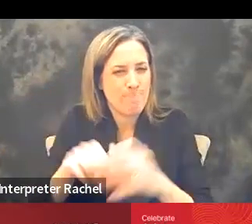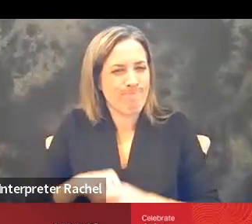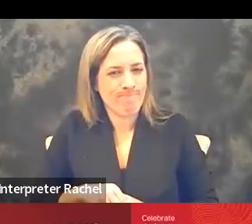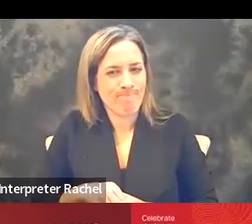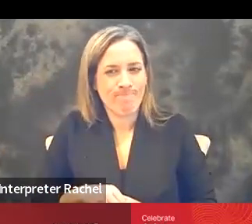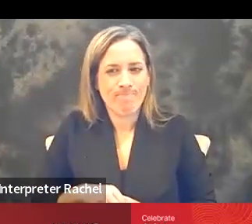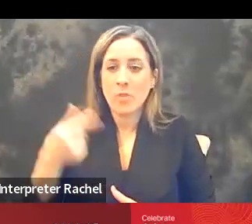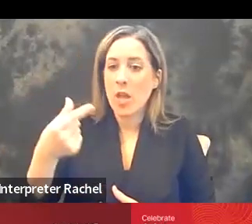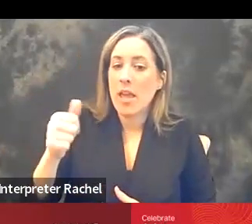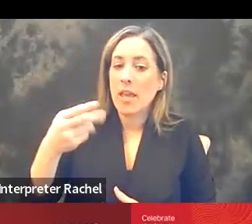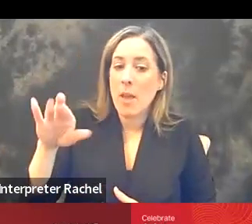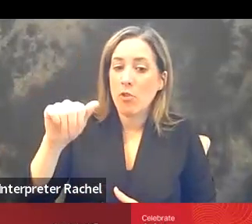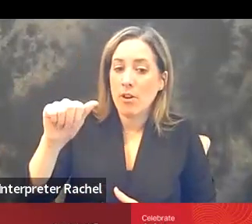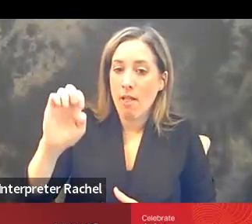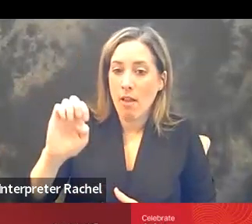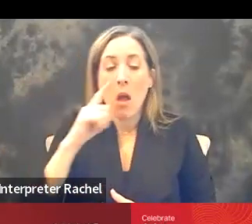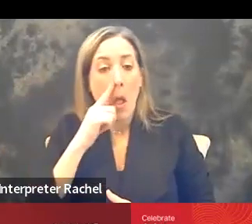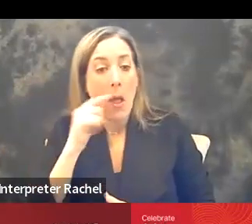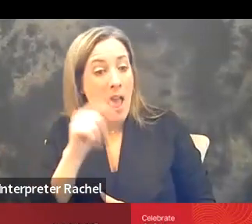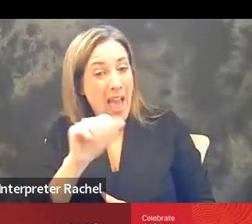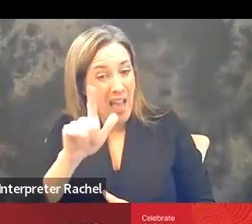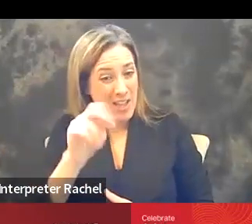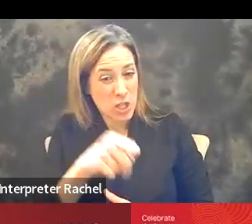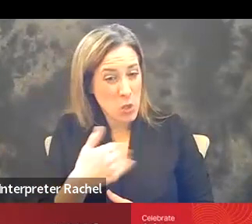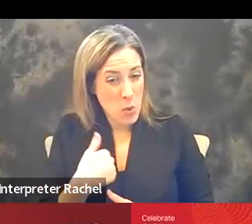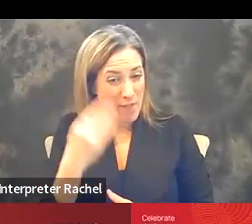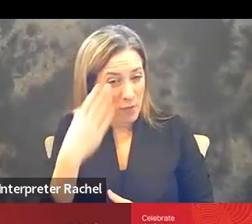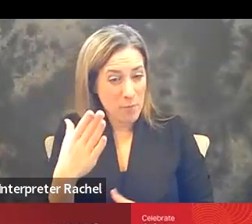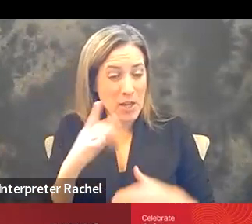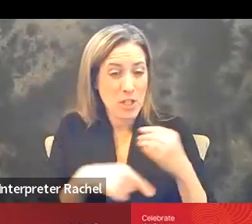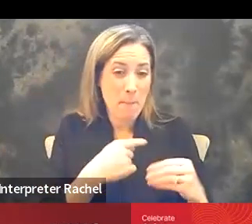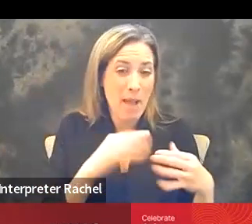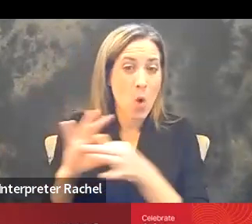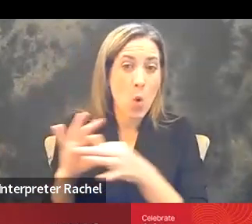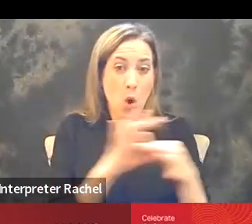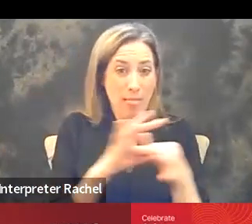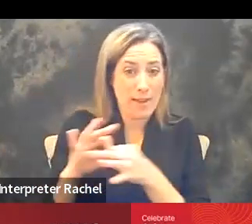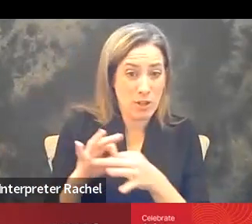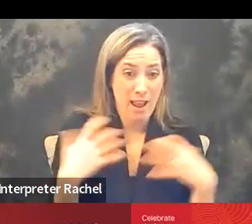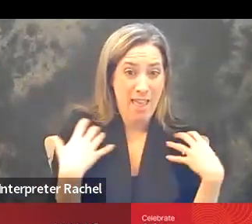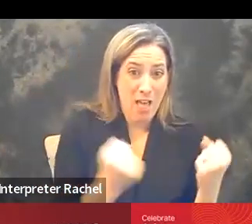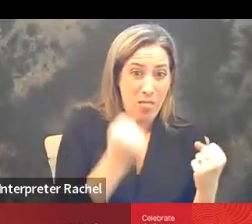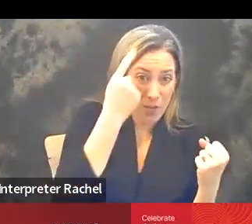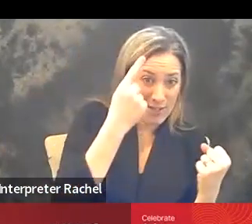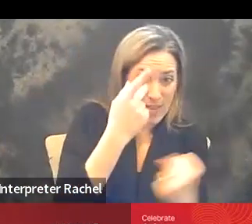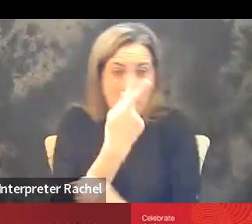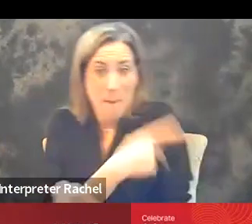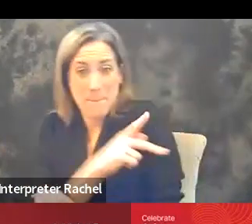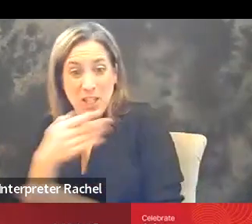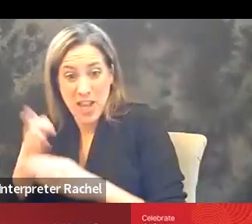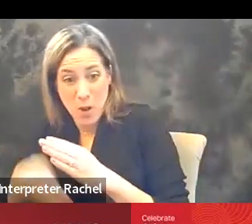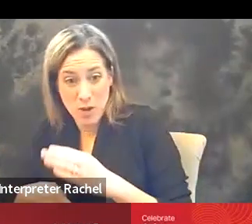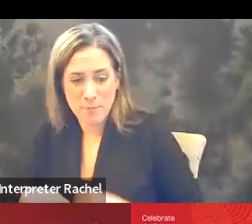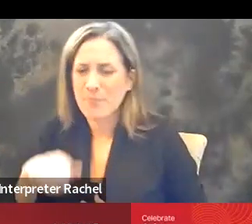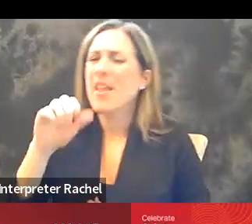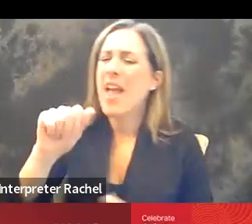Alison, do you have any information in regards to the correlation between health literacy and patient outcomes? Yes, and I can't quote